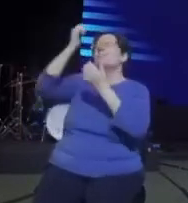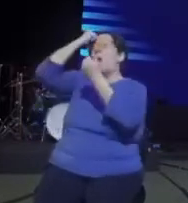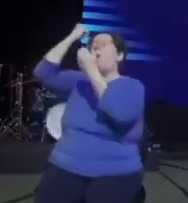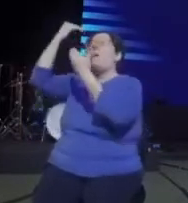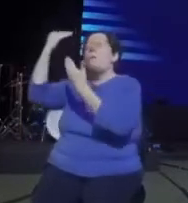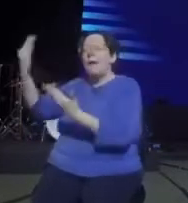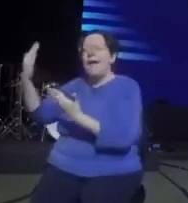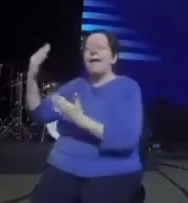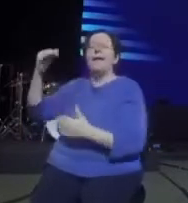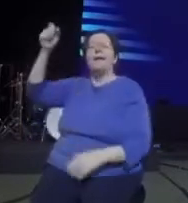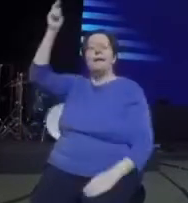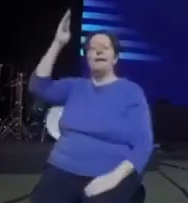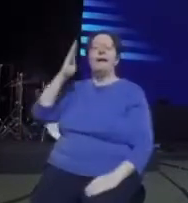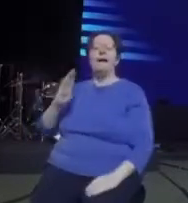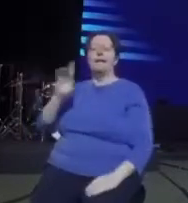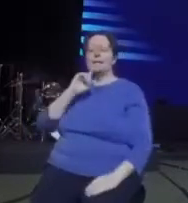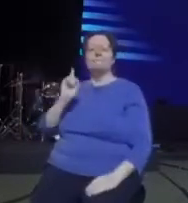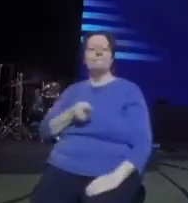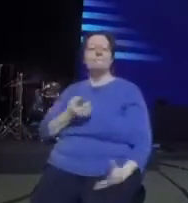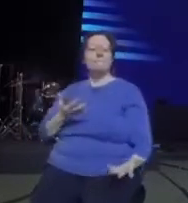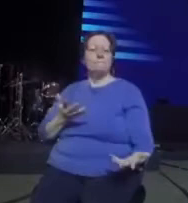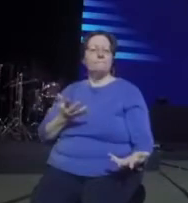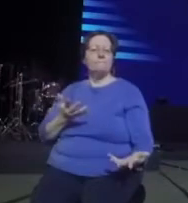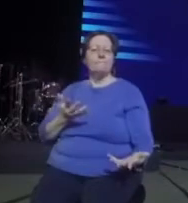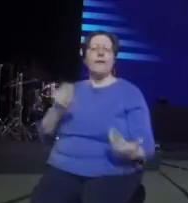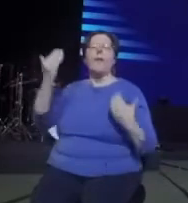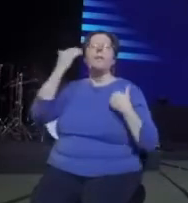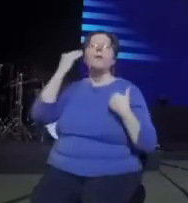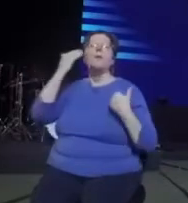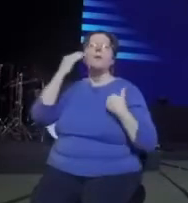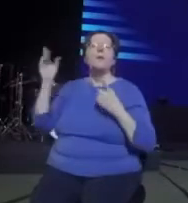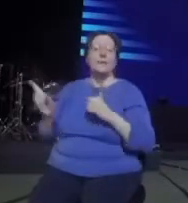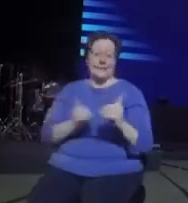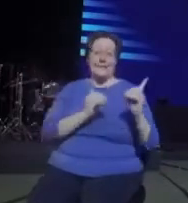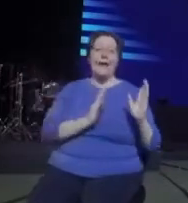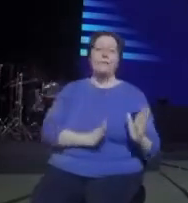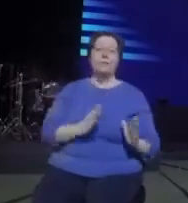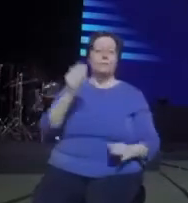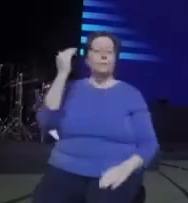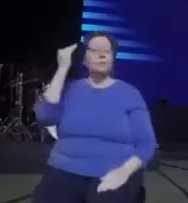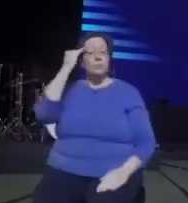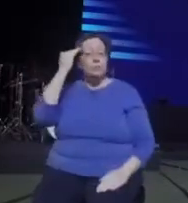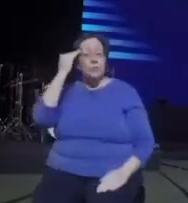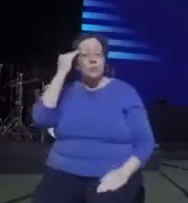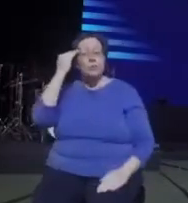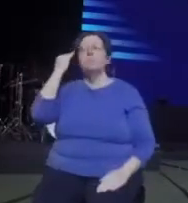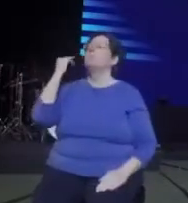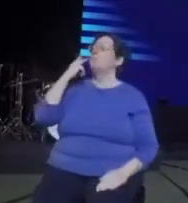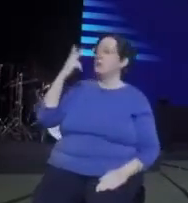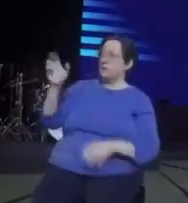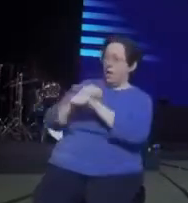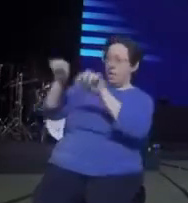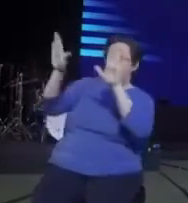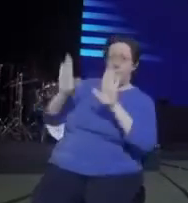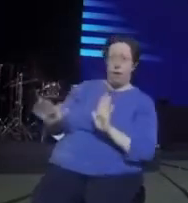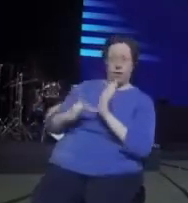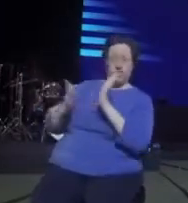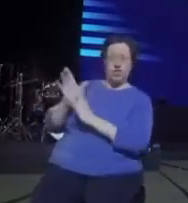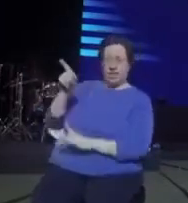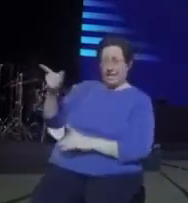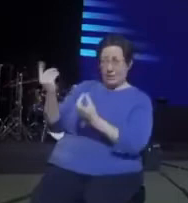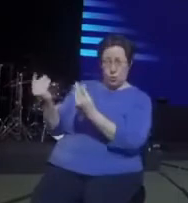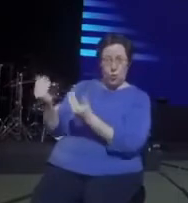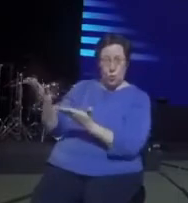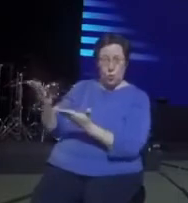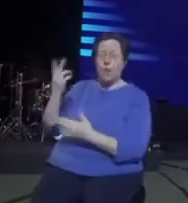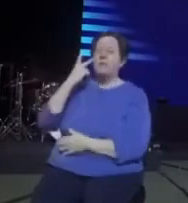the voice of the Lord. They knew that. They saw his miracles. They saw what